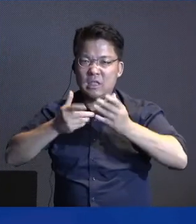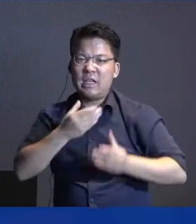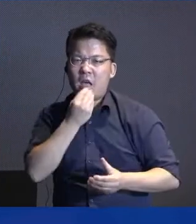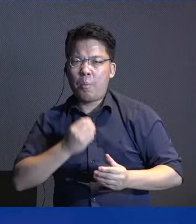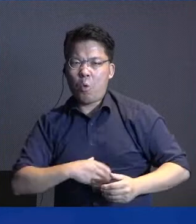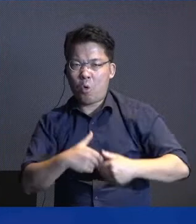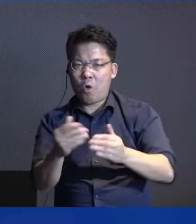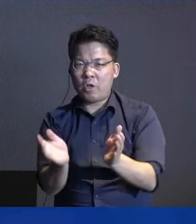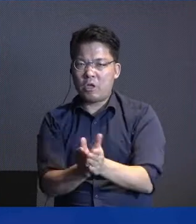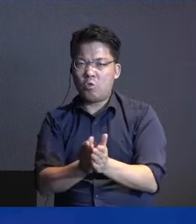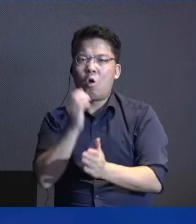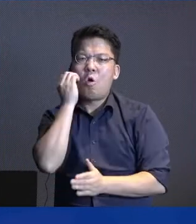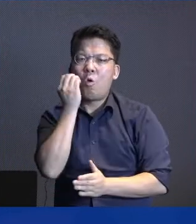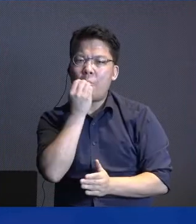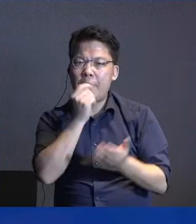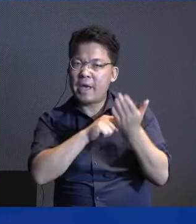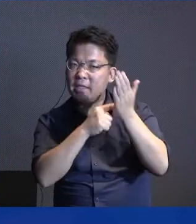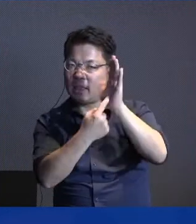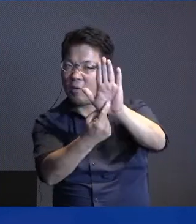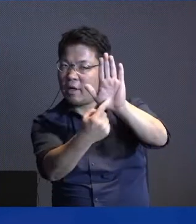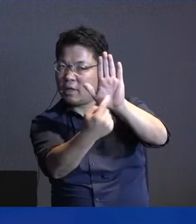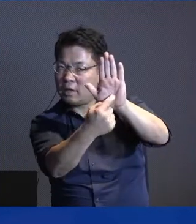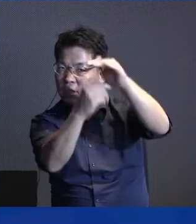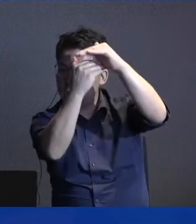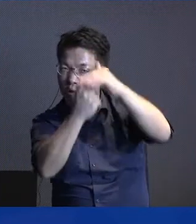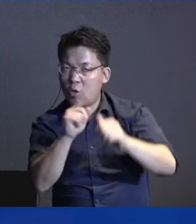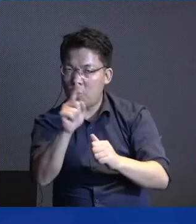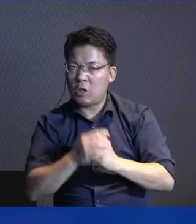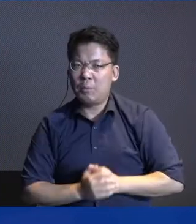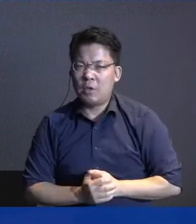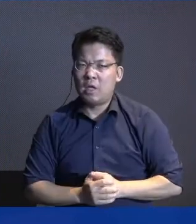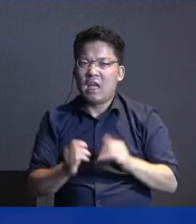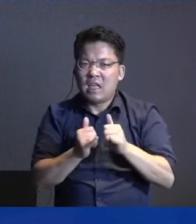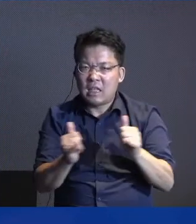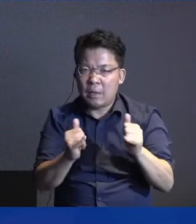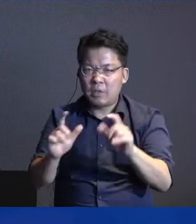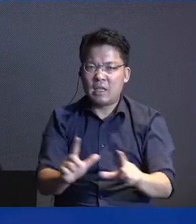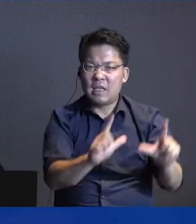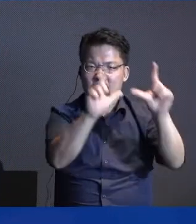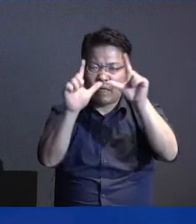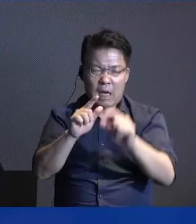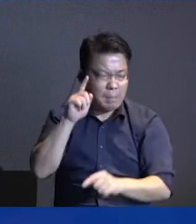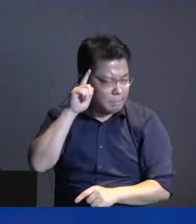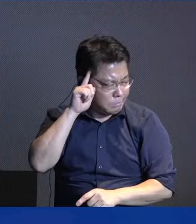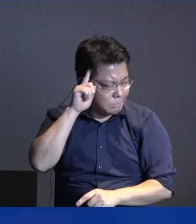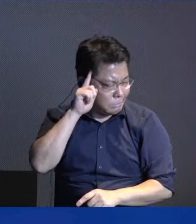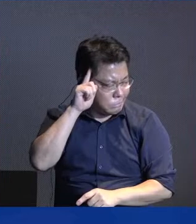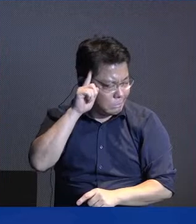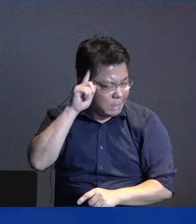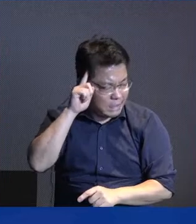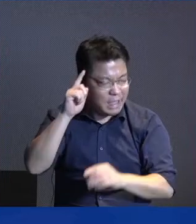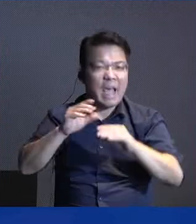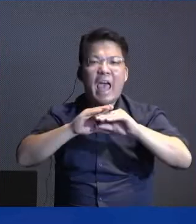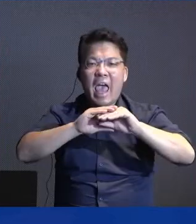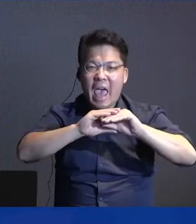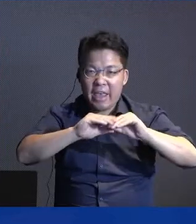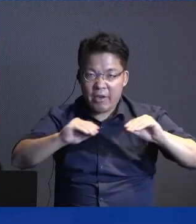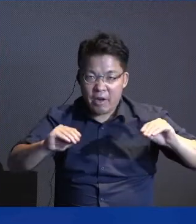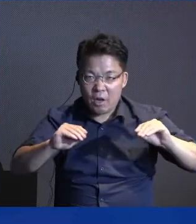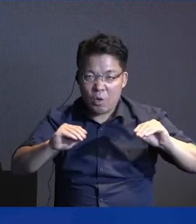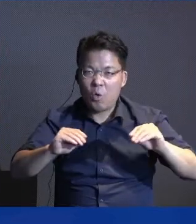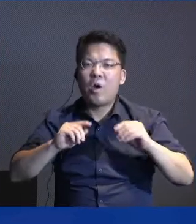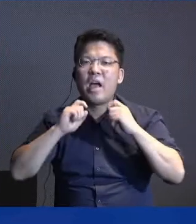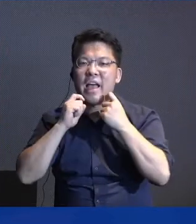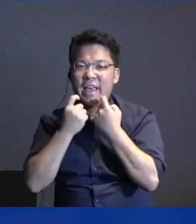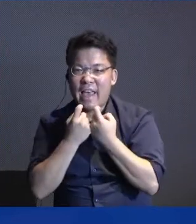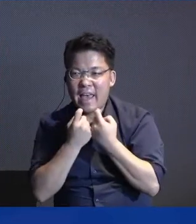mental well-being that enables people to cope with the stresses of life, realize their abilities to learn well